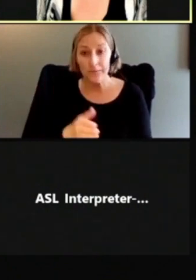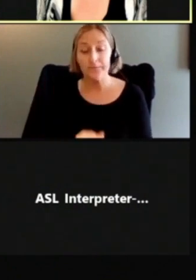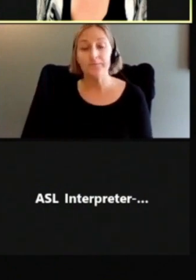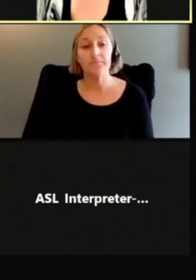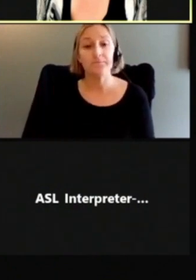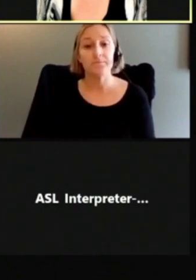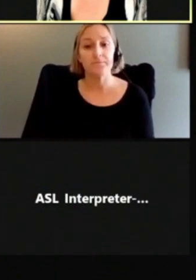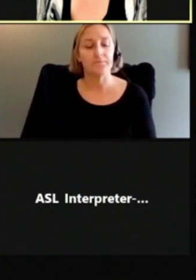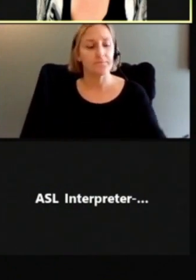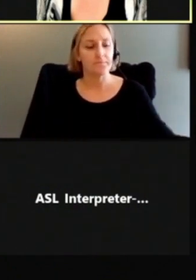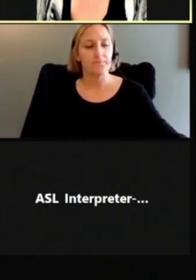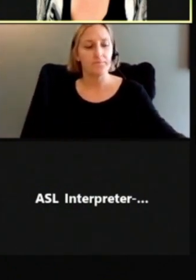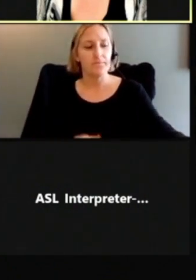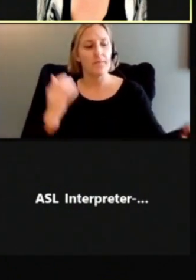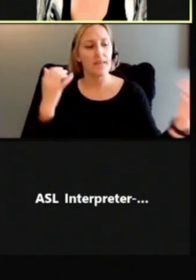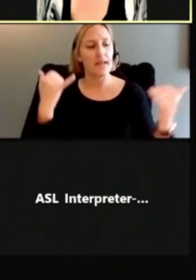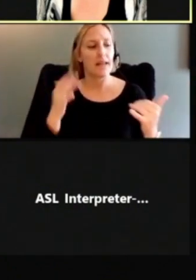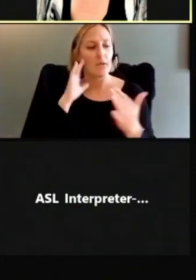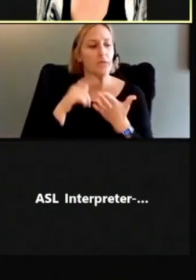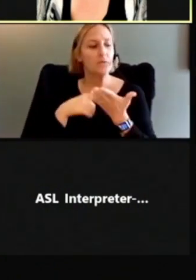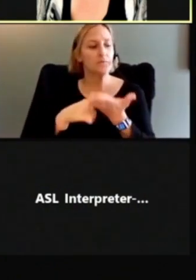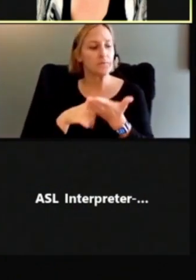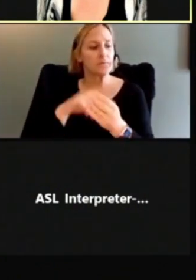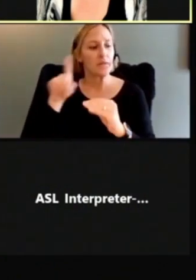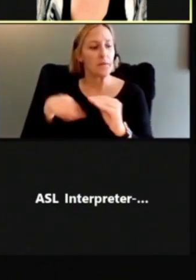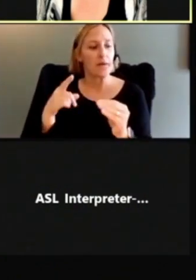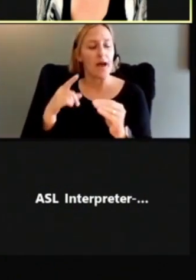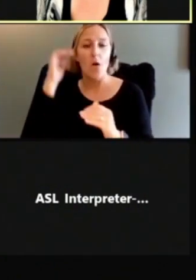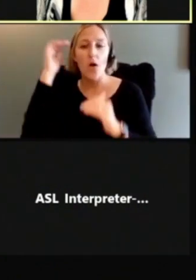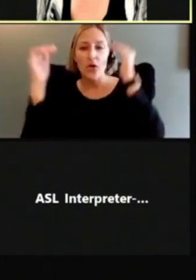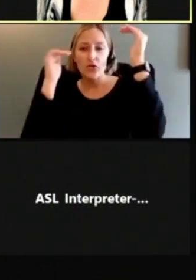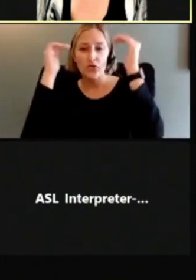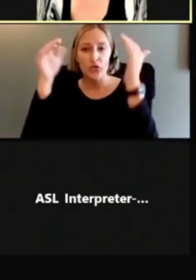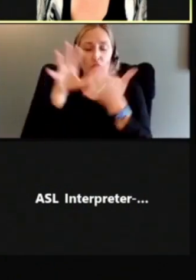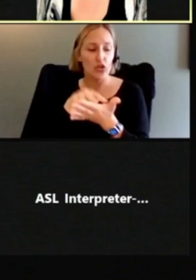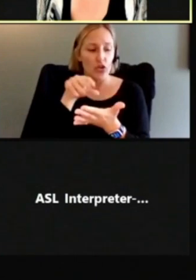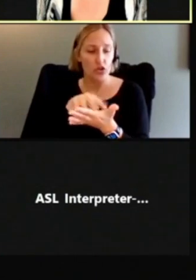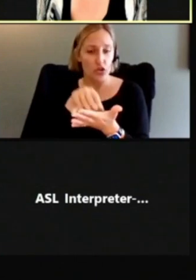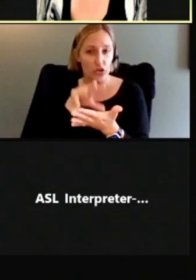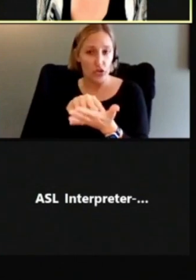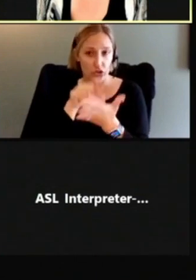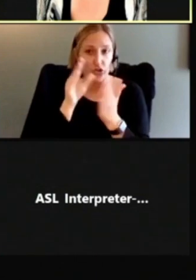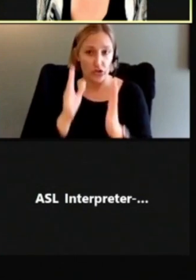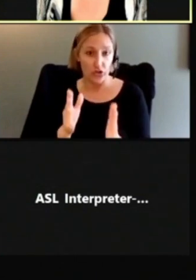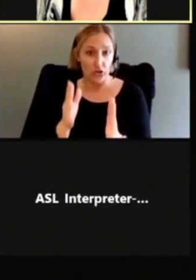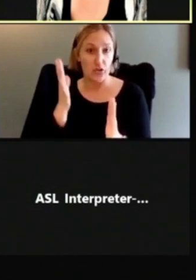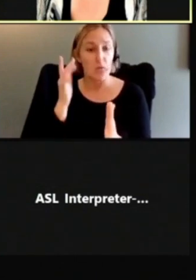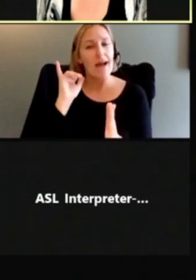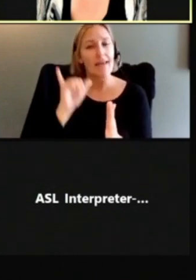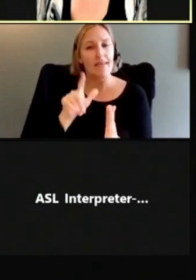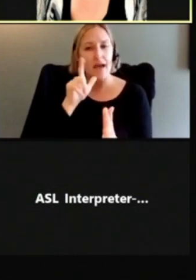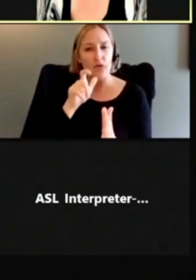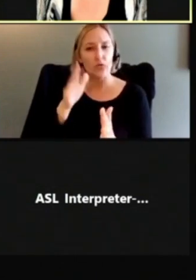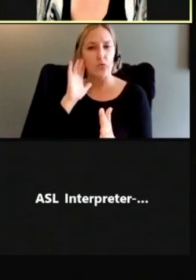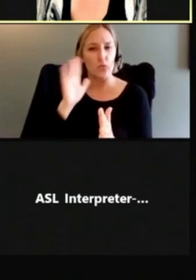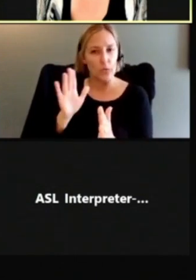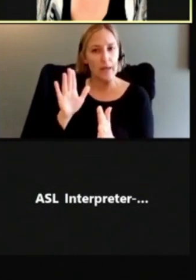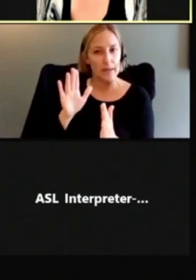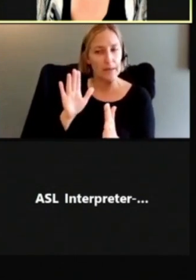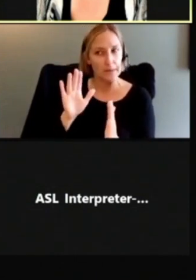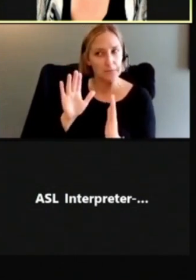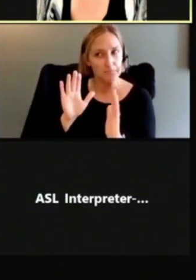So let's talk about adult learners, because that's probably who you'll be targeting your materials